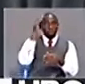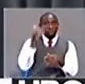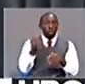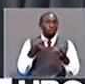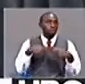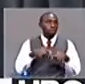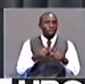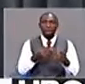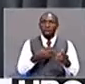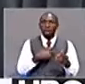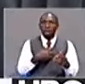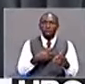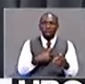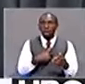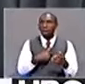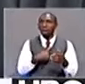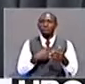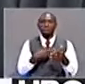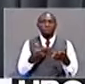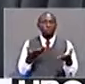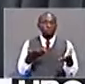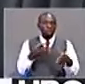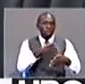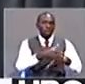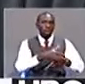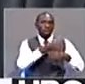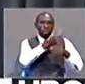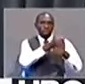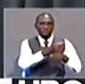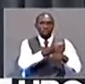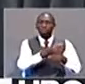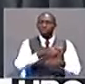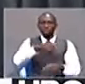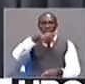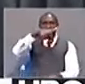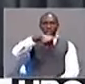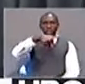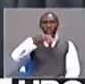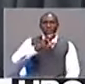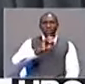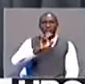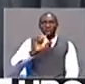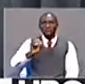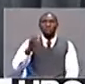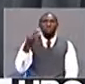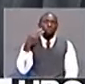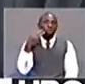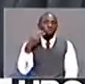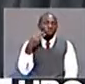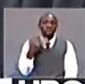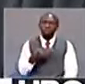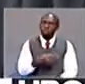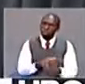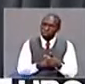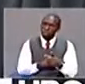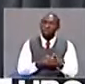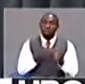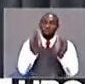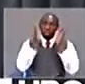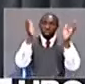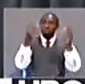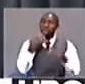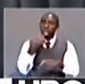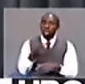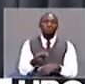have vehicles. We had a budget of over 700 million for hiring vehicles, and he said, just go to